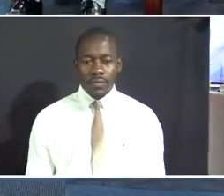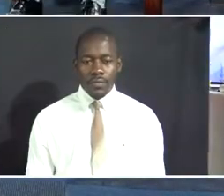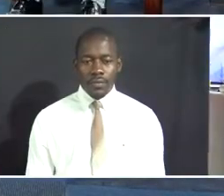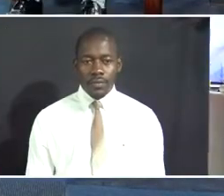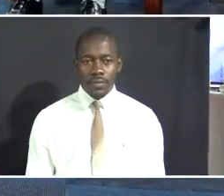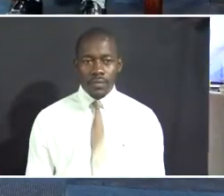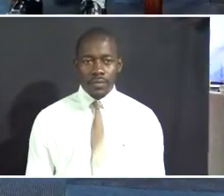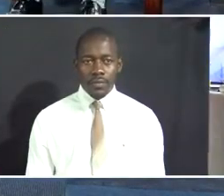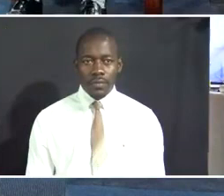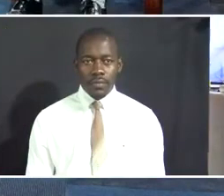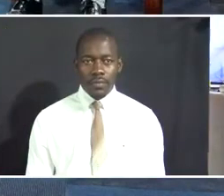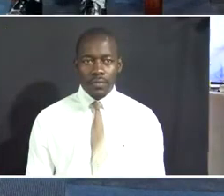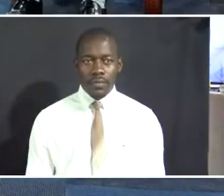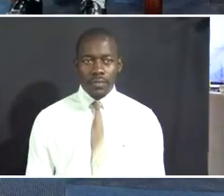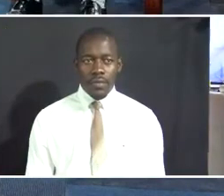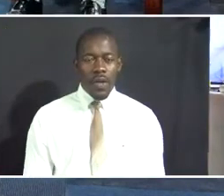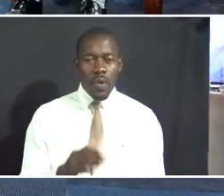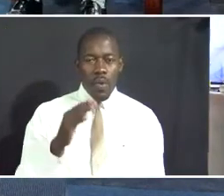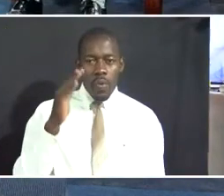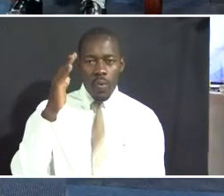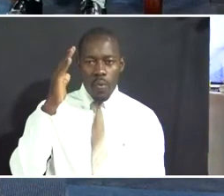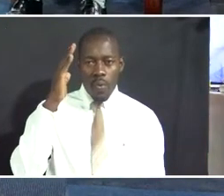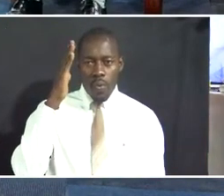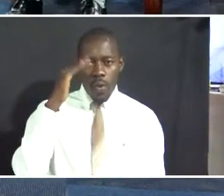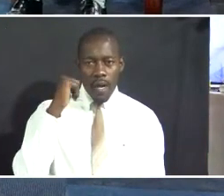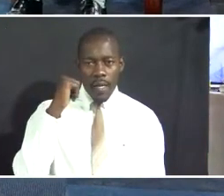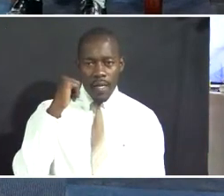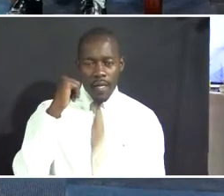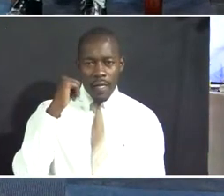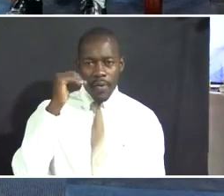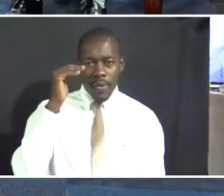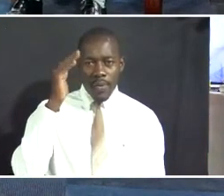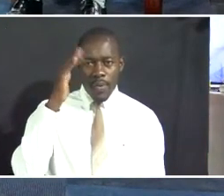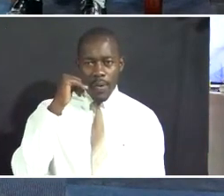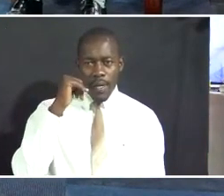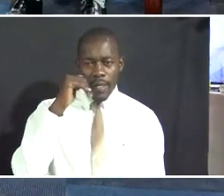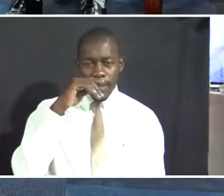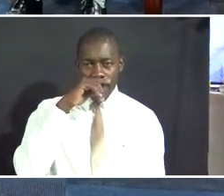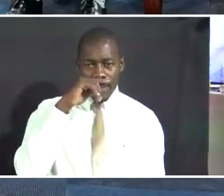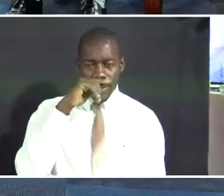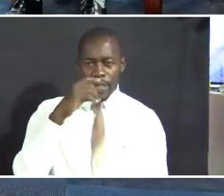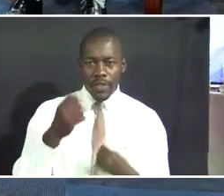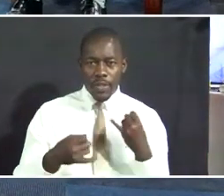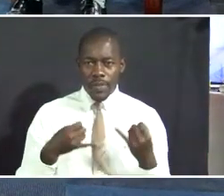Why is there immorality in schools? Did they call it immorality?